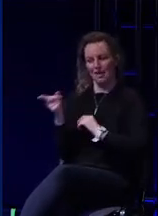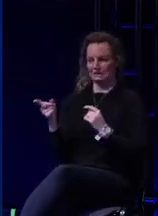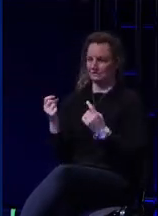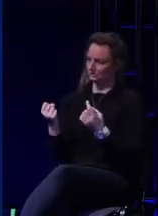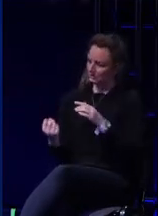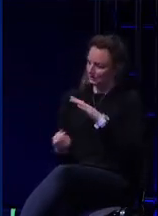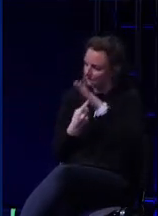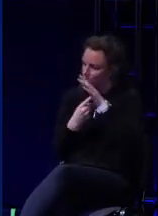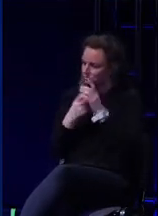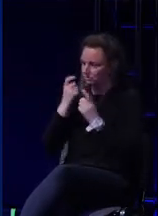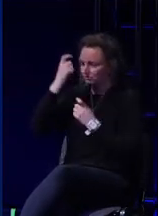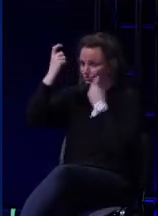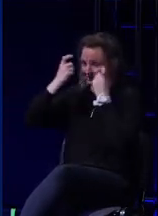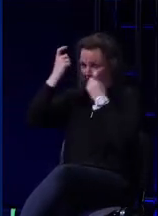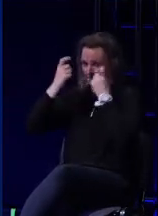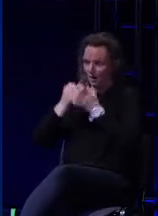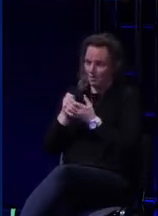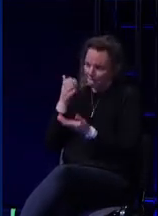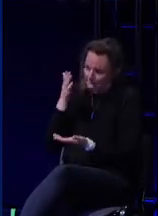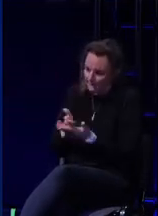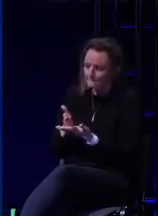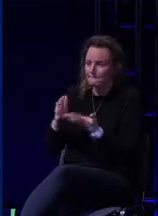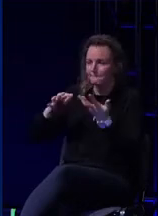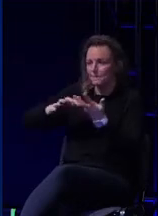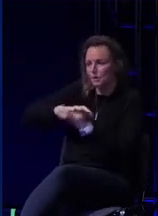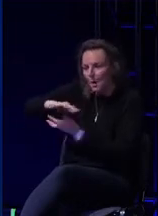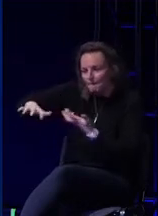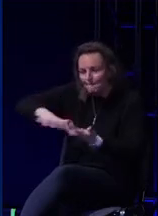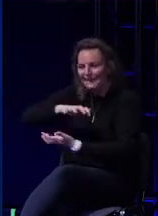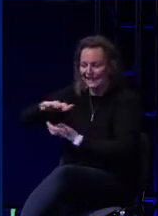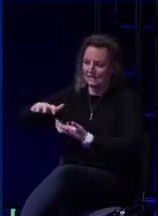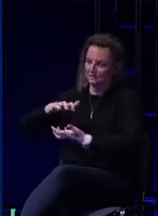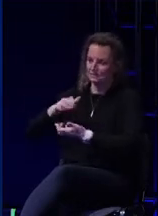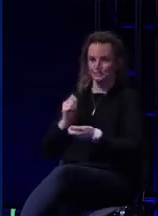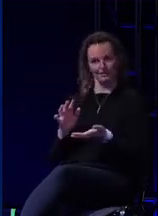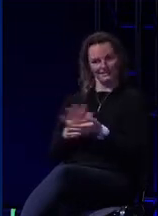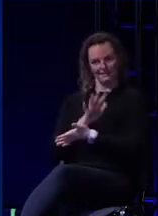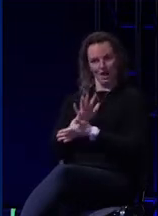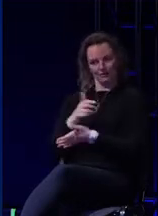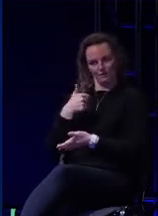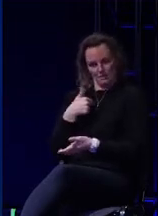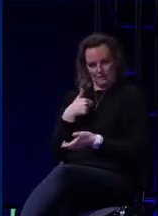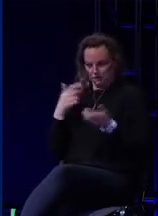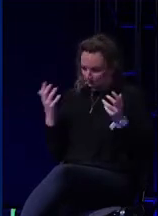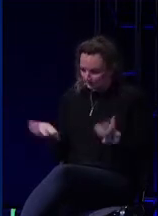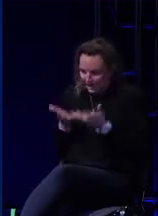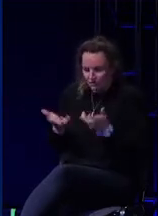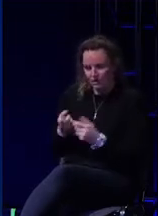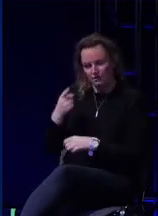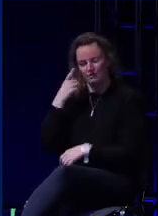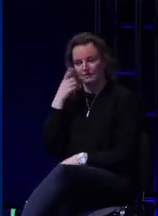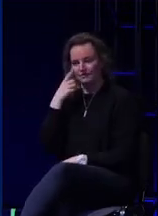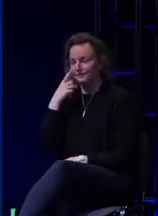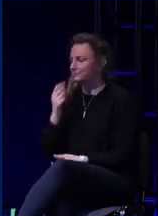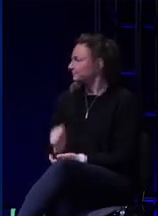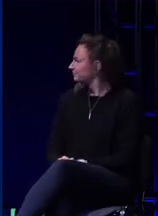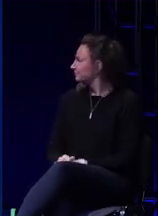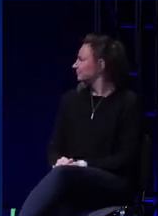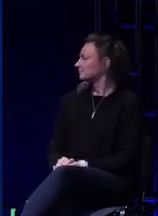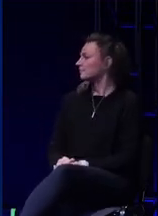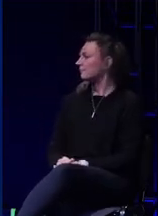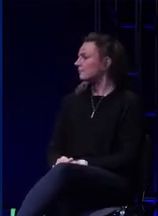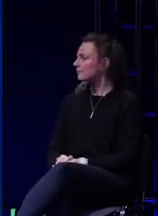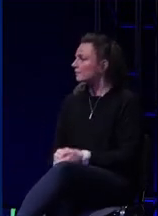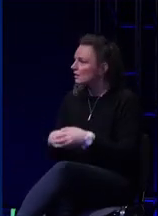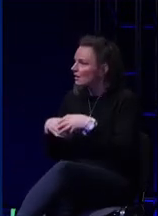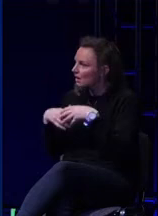mix now. It's gotten incredibly complex, and that's a really fun place to be, at least for me. Yeah, I mean, is it